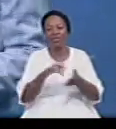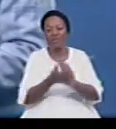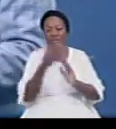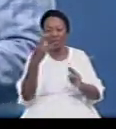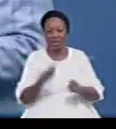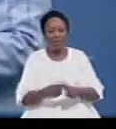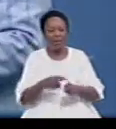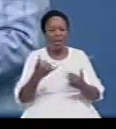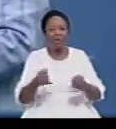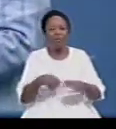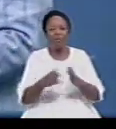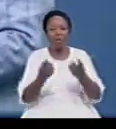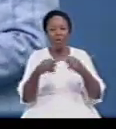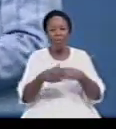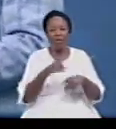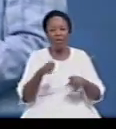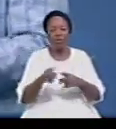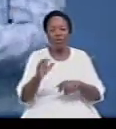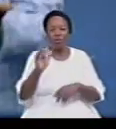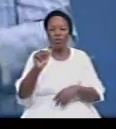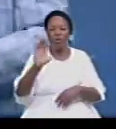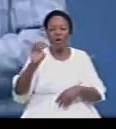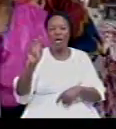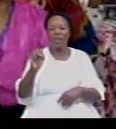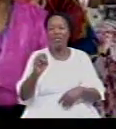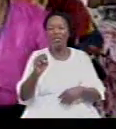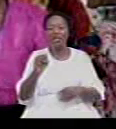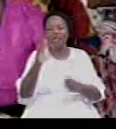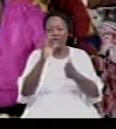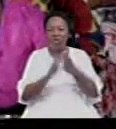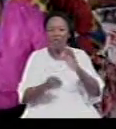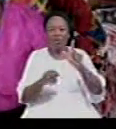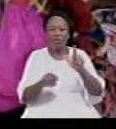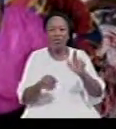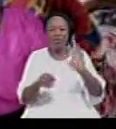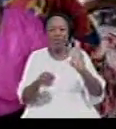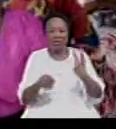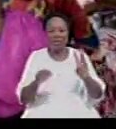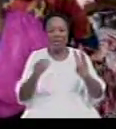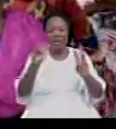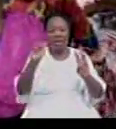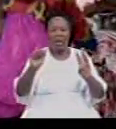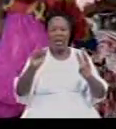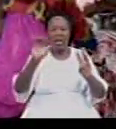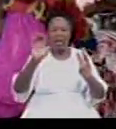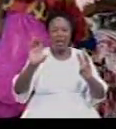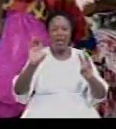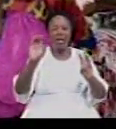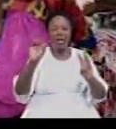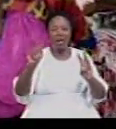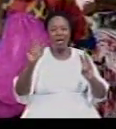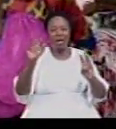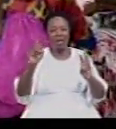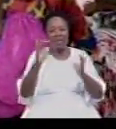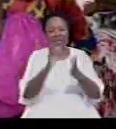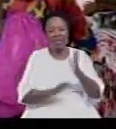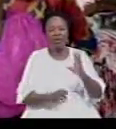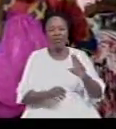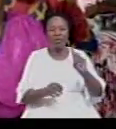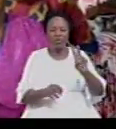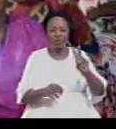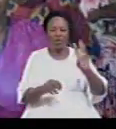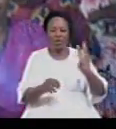to Acts chapter 26. And I'm reading from verse 28 and verse 29.